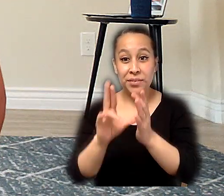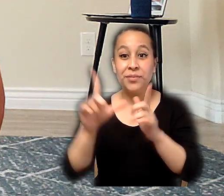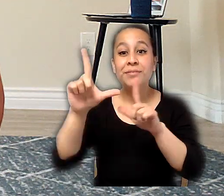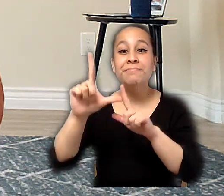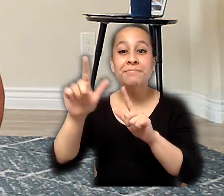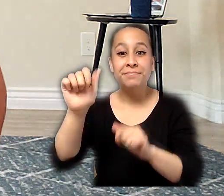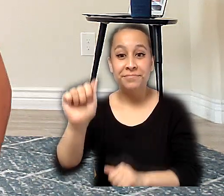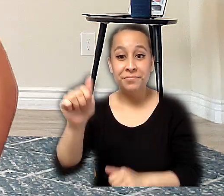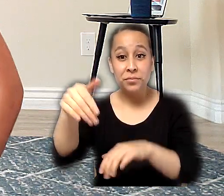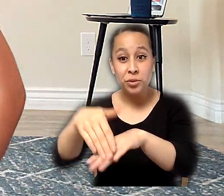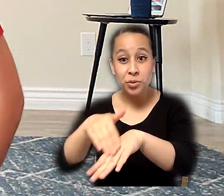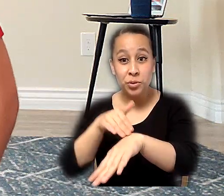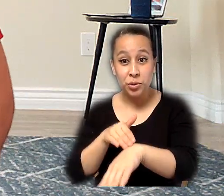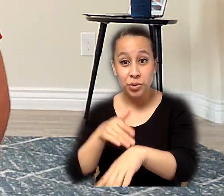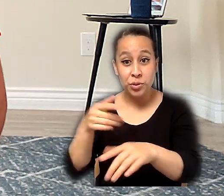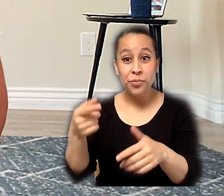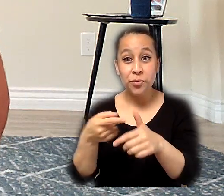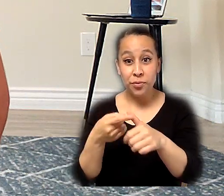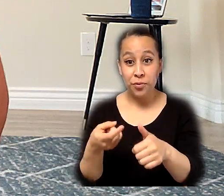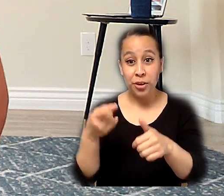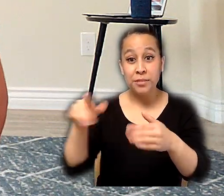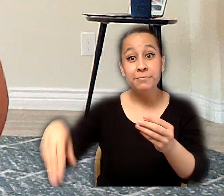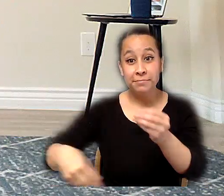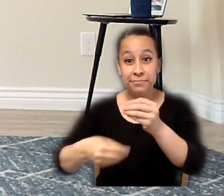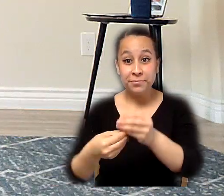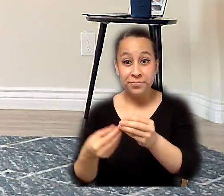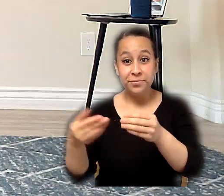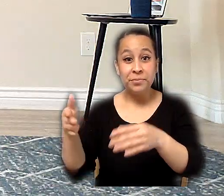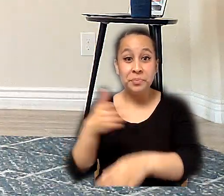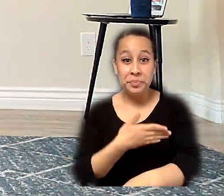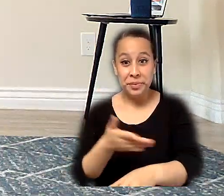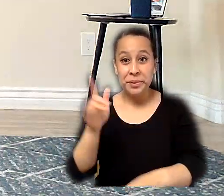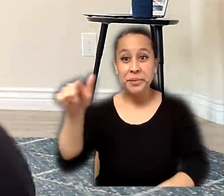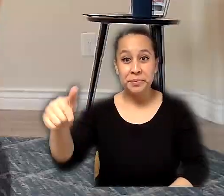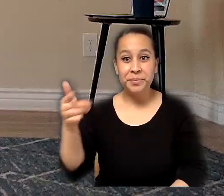do it slow first, then we're going to do it with the music. Good luck.